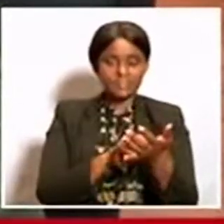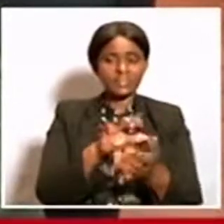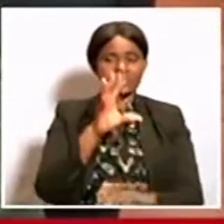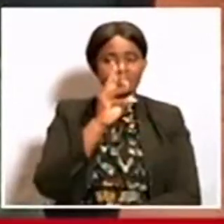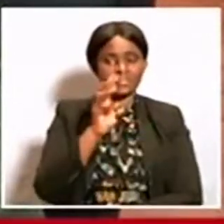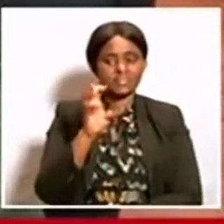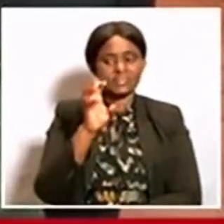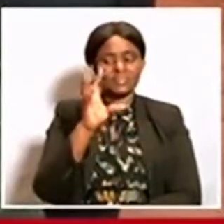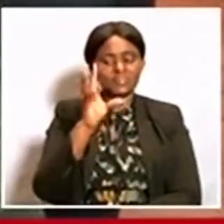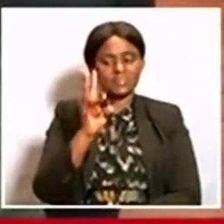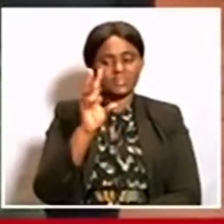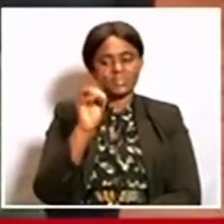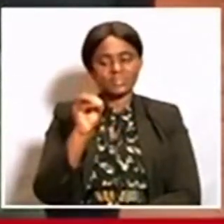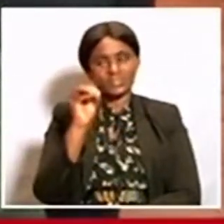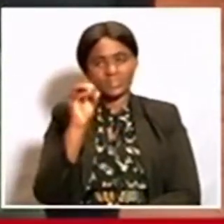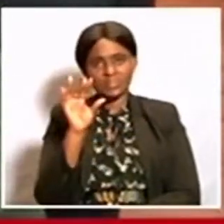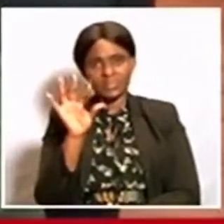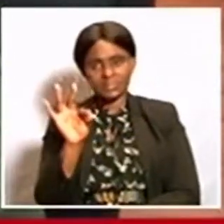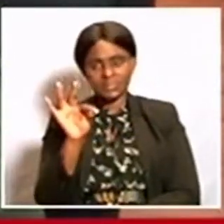178,609 to